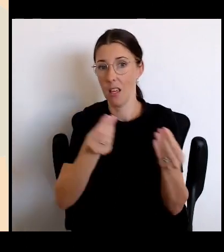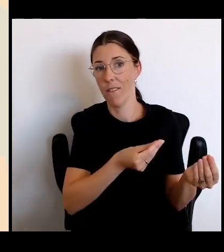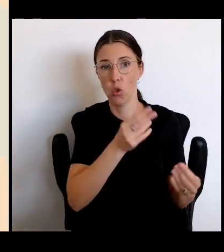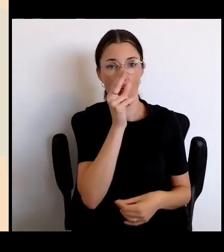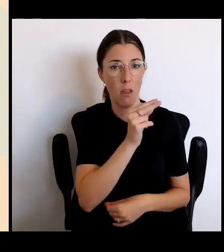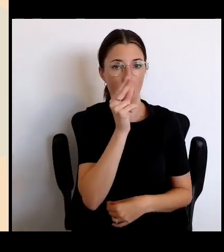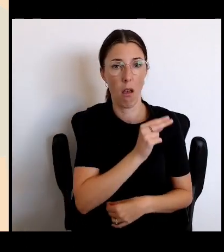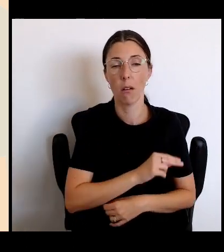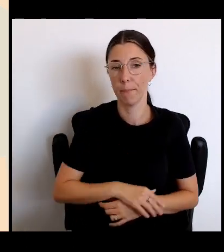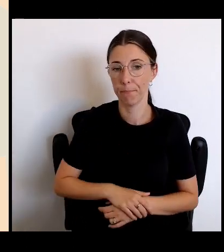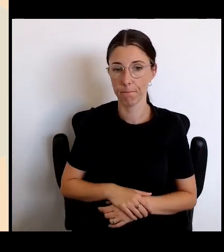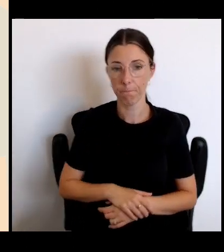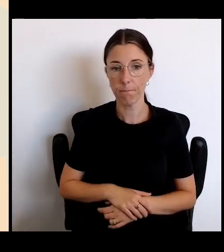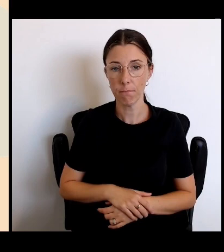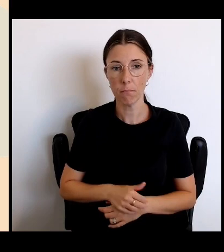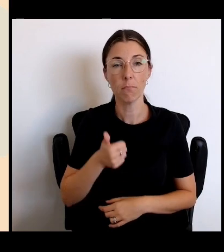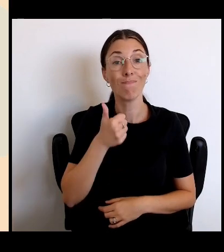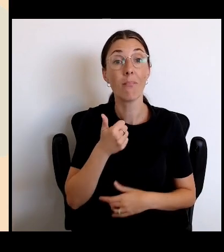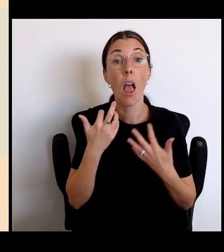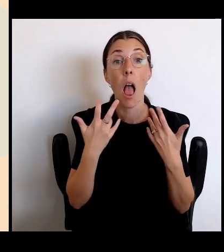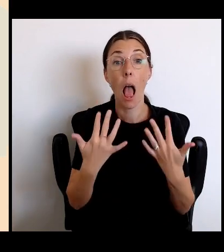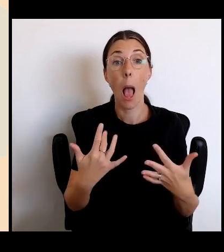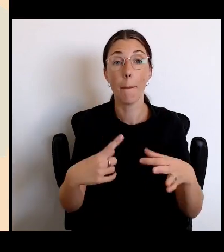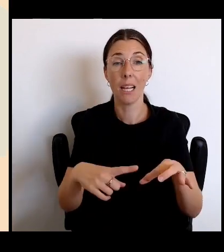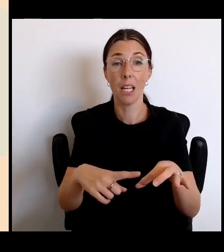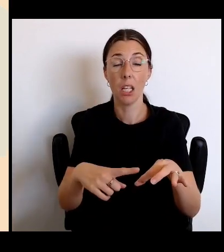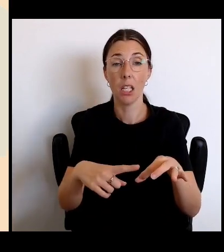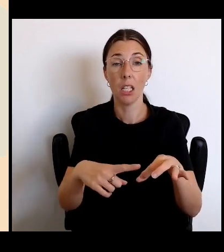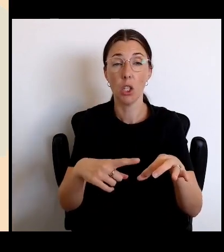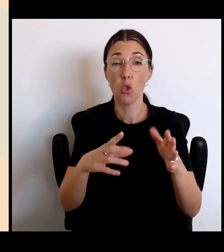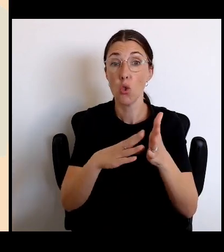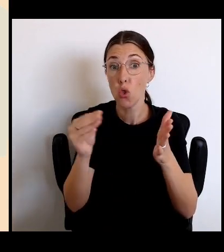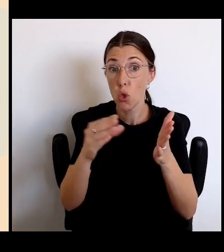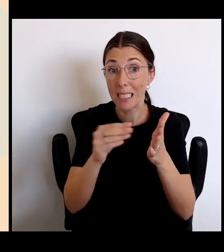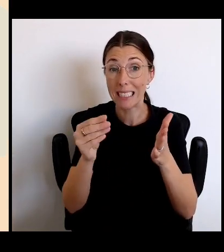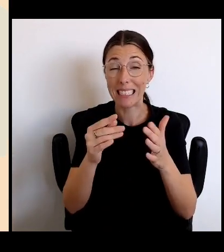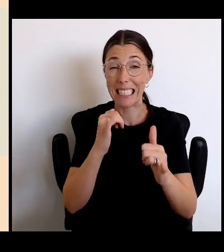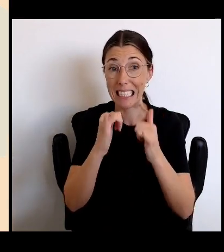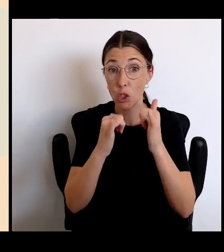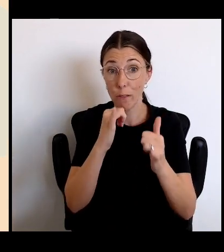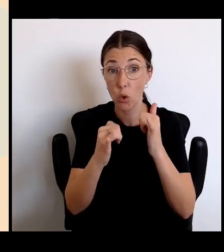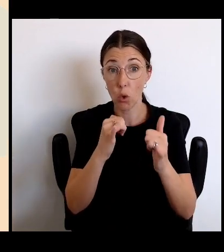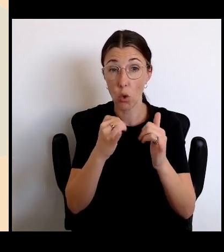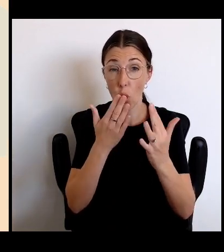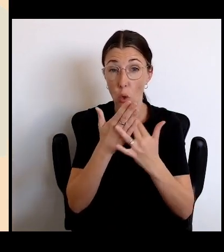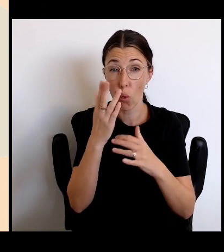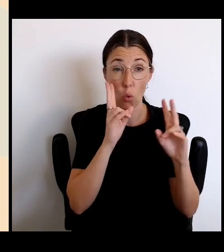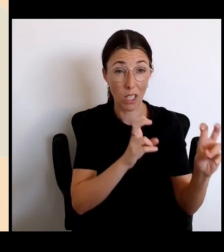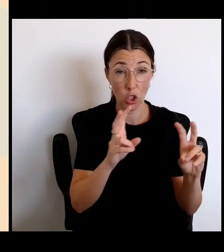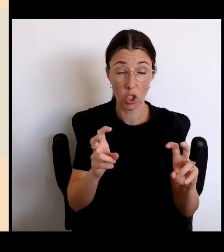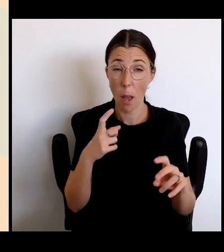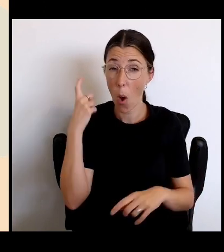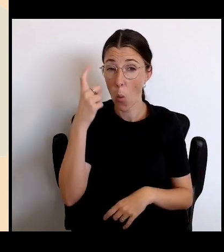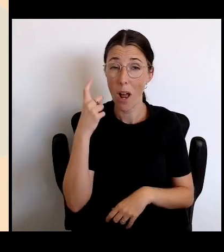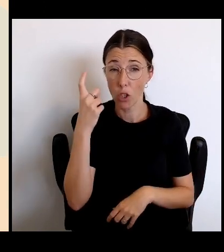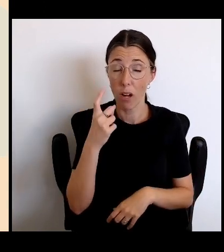Great. How many students were interviewed in the research, and were all the interviews done in one